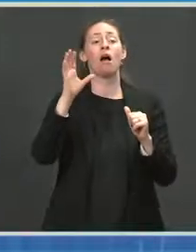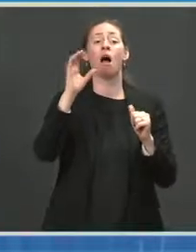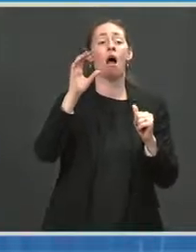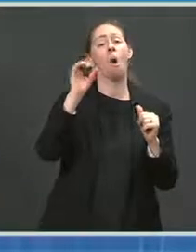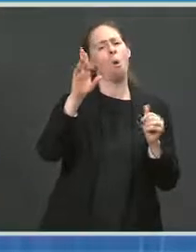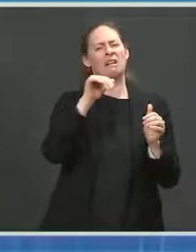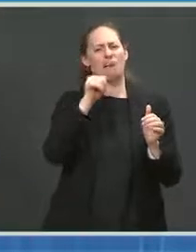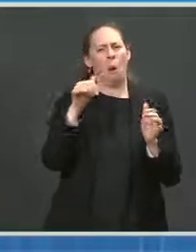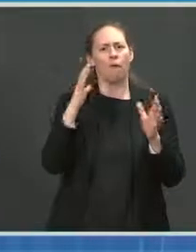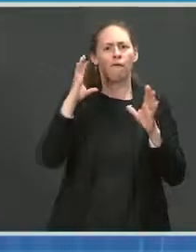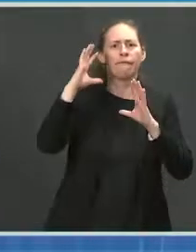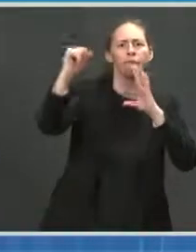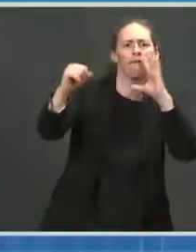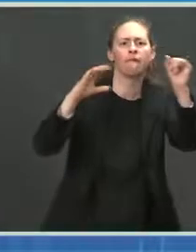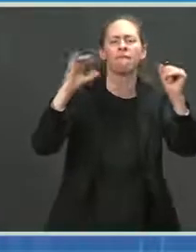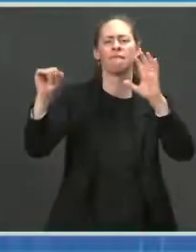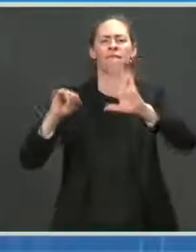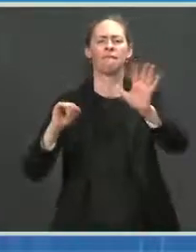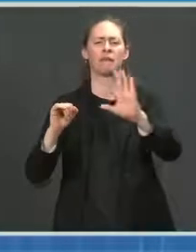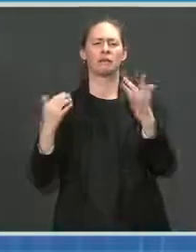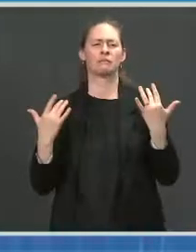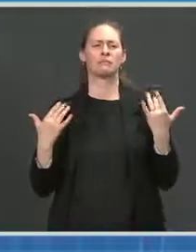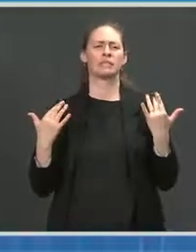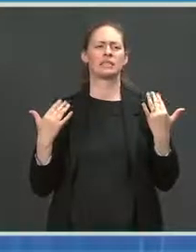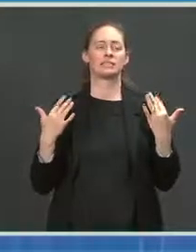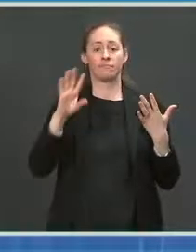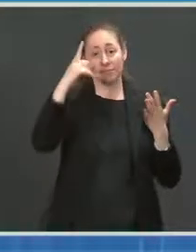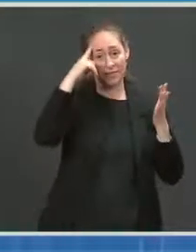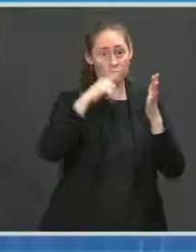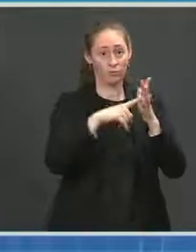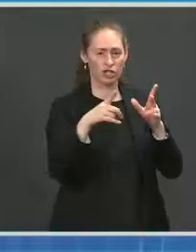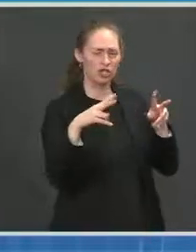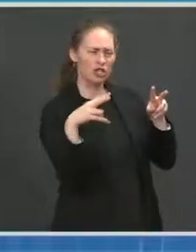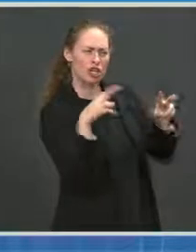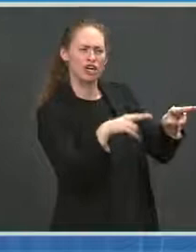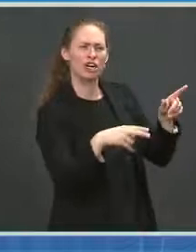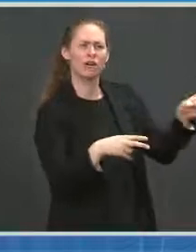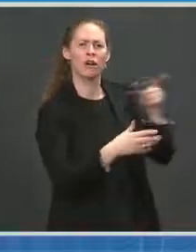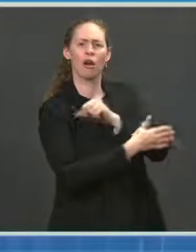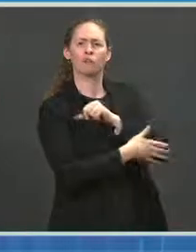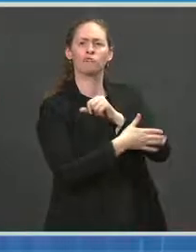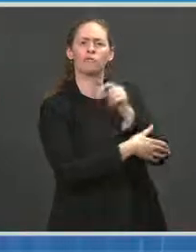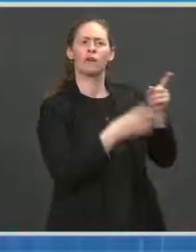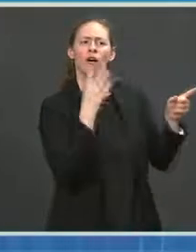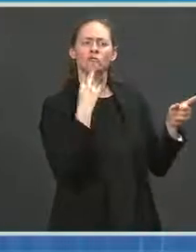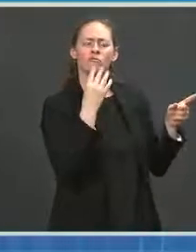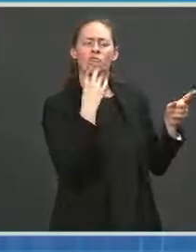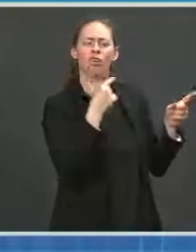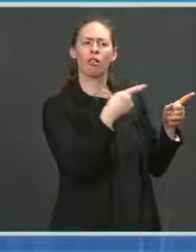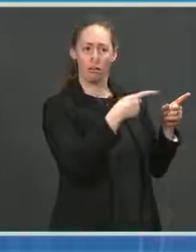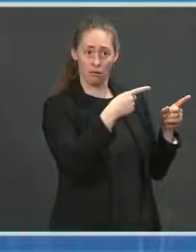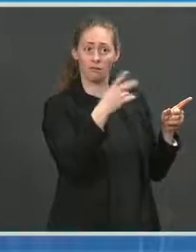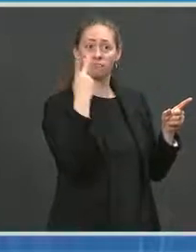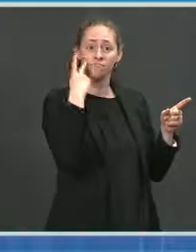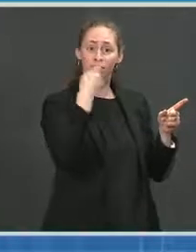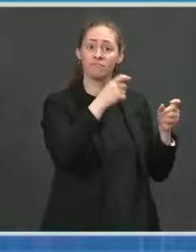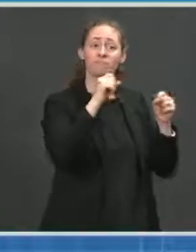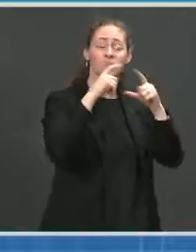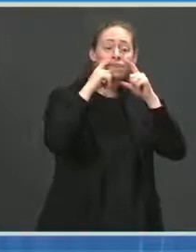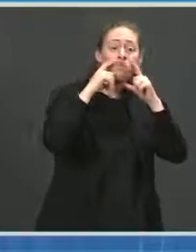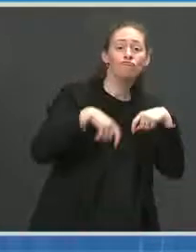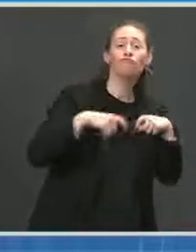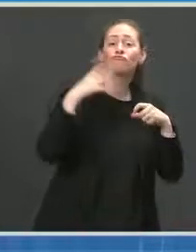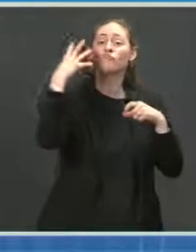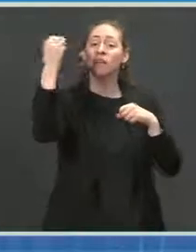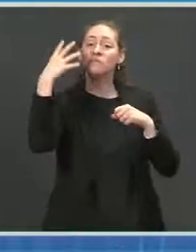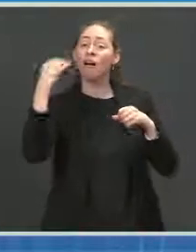what are the, we've seen in Israel, they've begun to lift their outdoor mask mandates at 60 some odd % vaccination